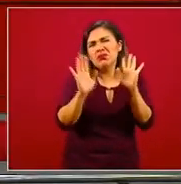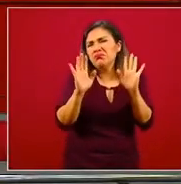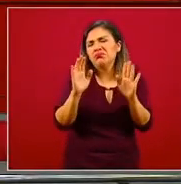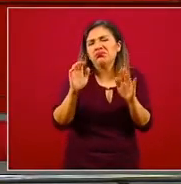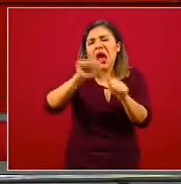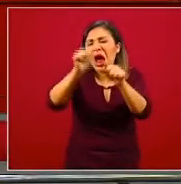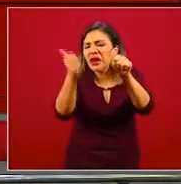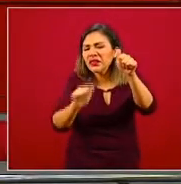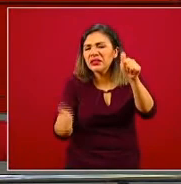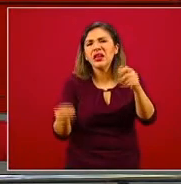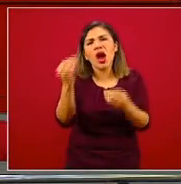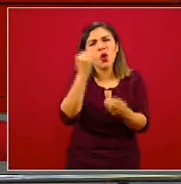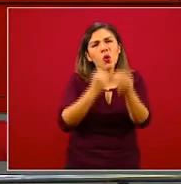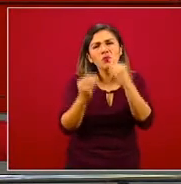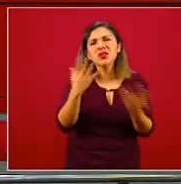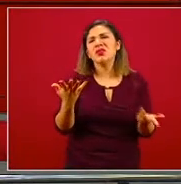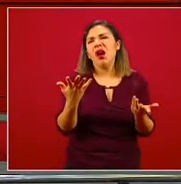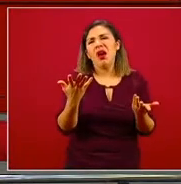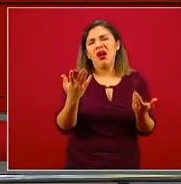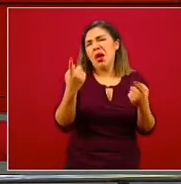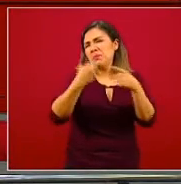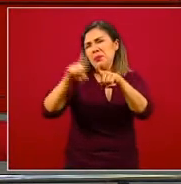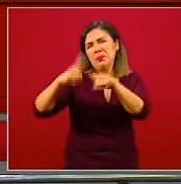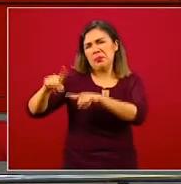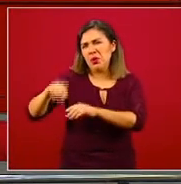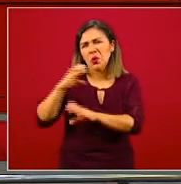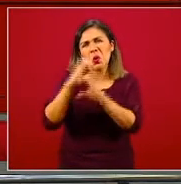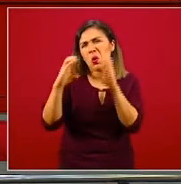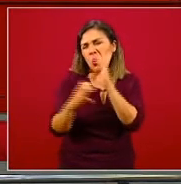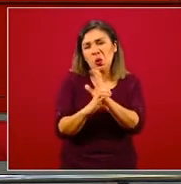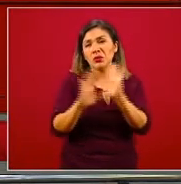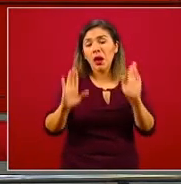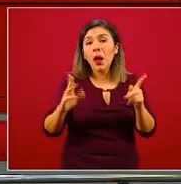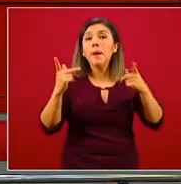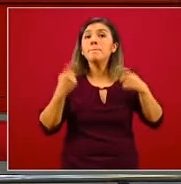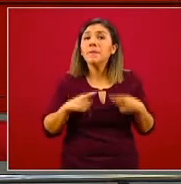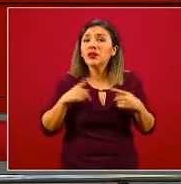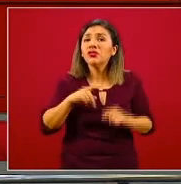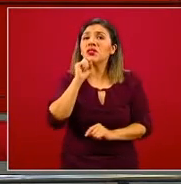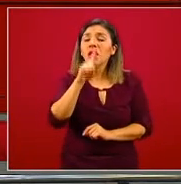there selling goods from handicrafts or food, etc.